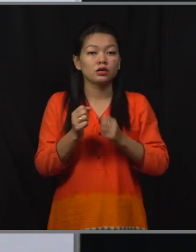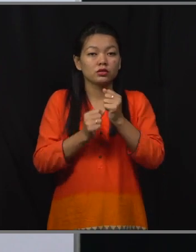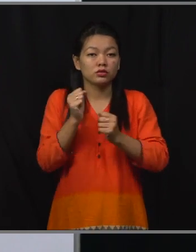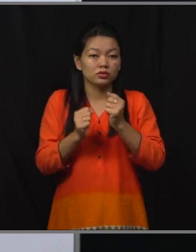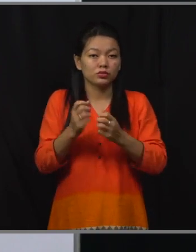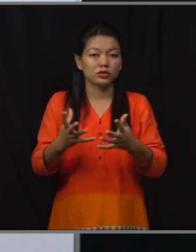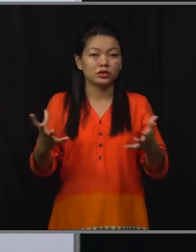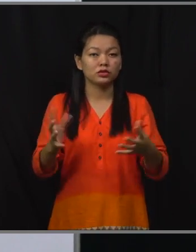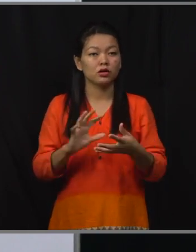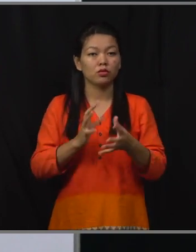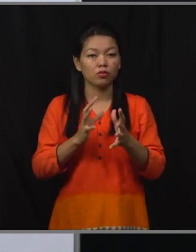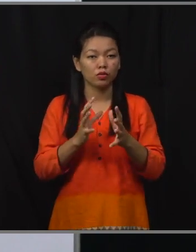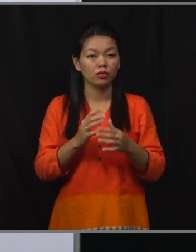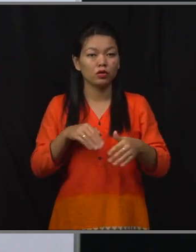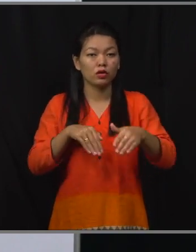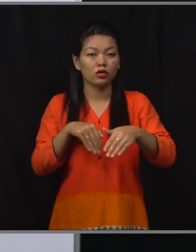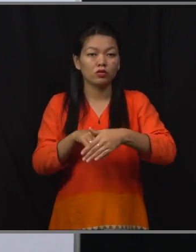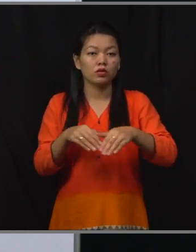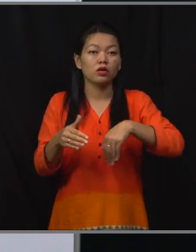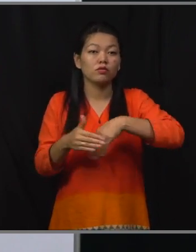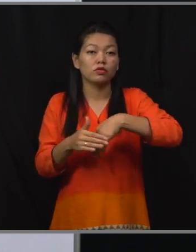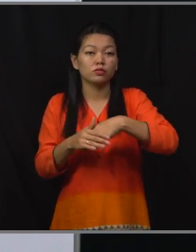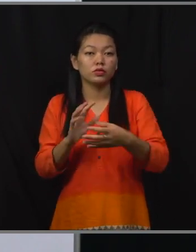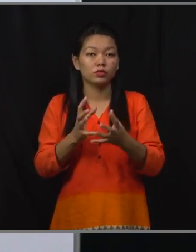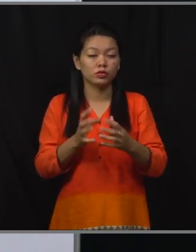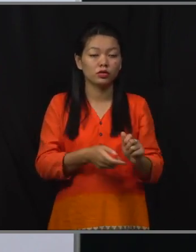billiards. We have 28,000